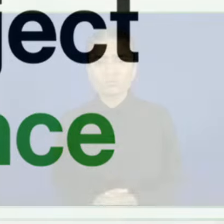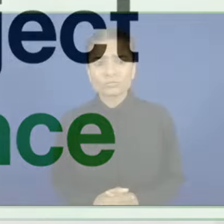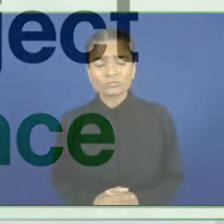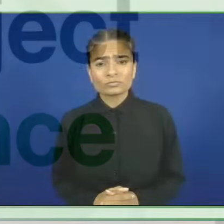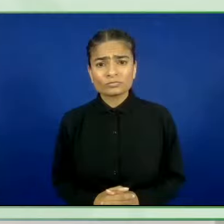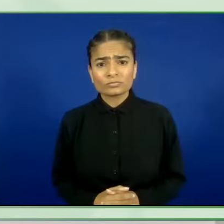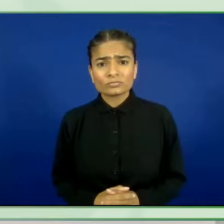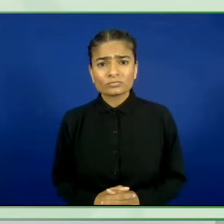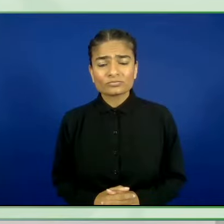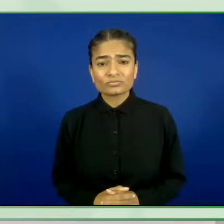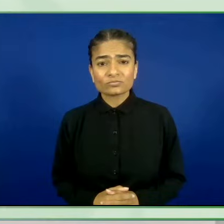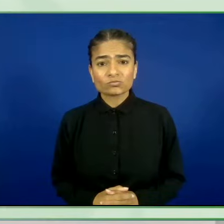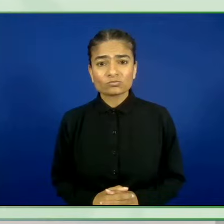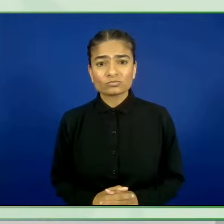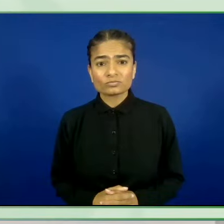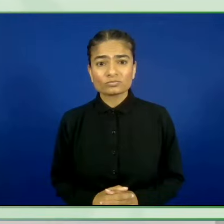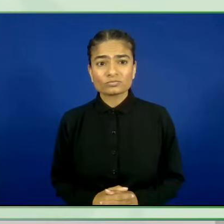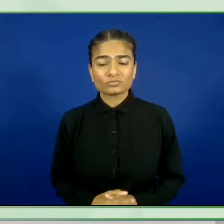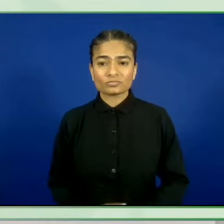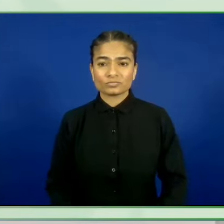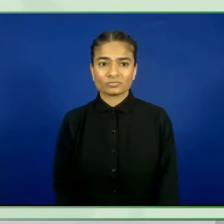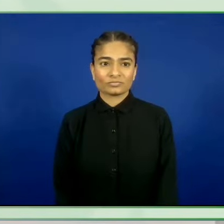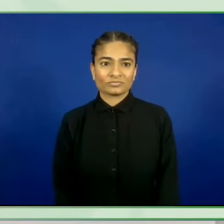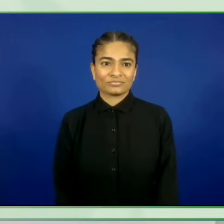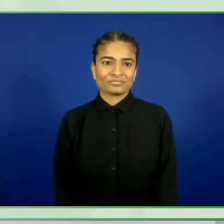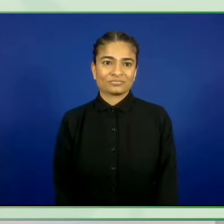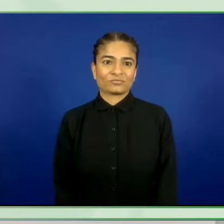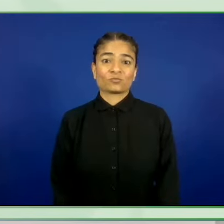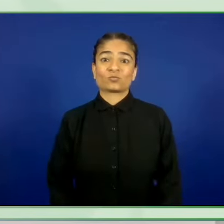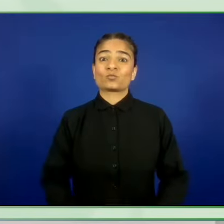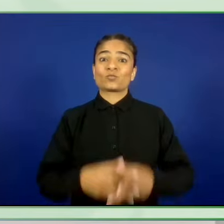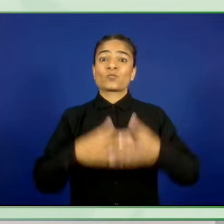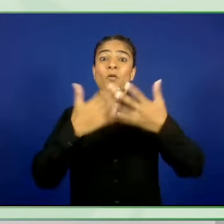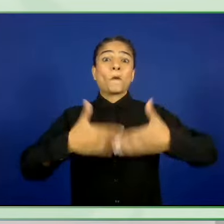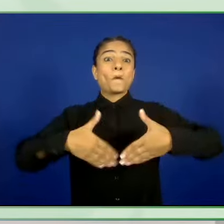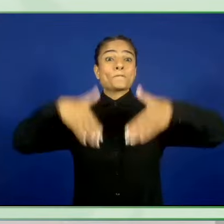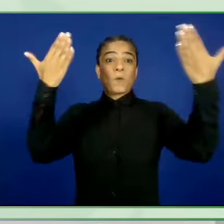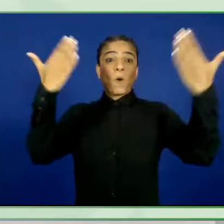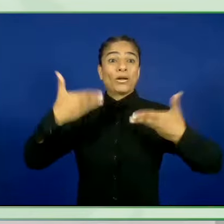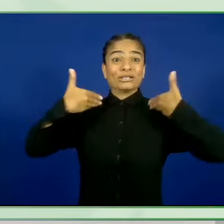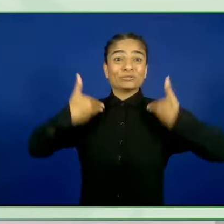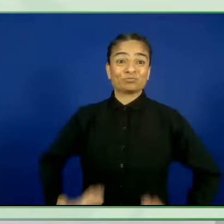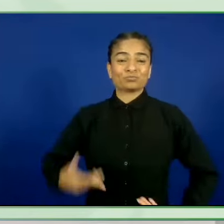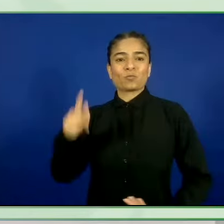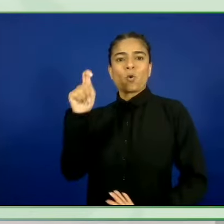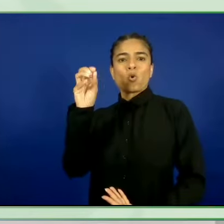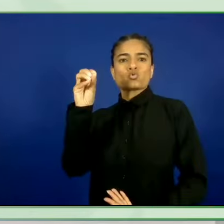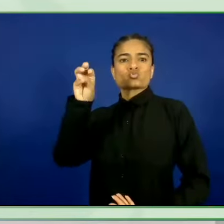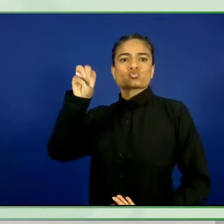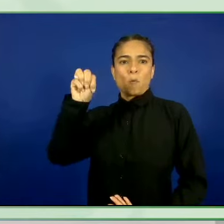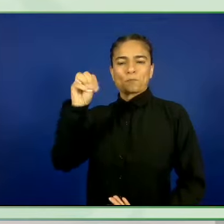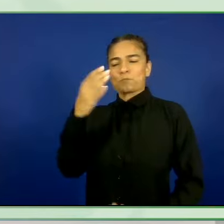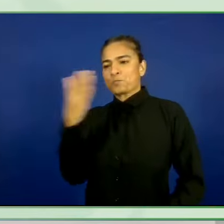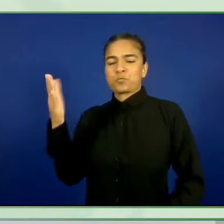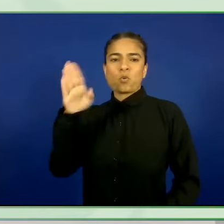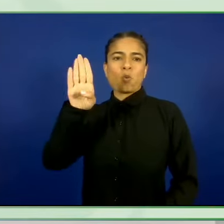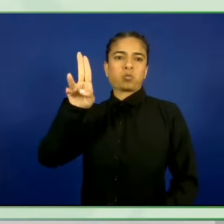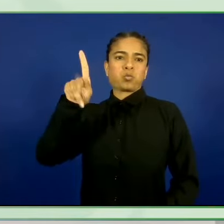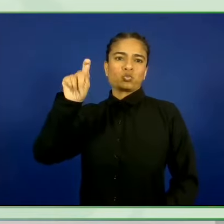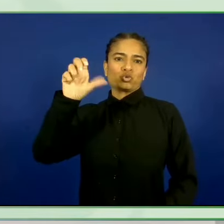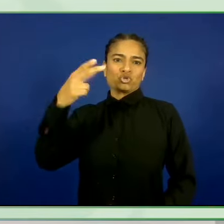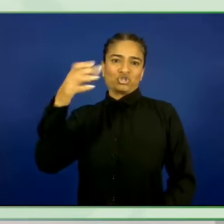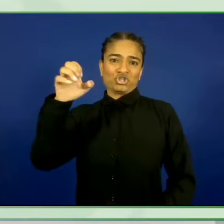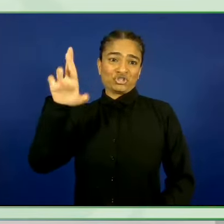Good morning. I'm Tom Butcher of the Zero Project here in Vienna at our conference. I